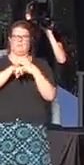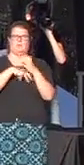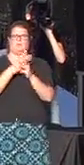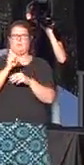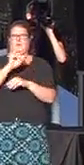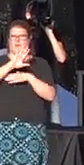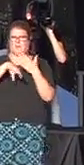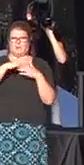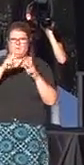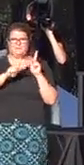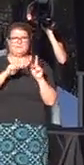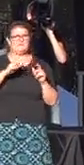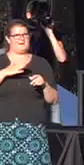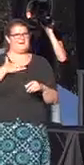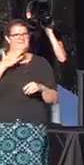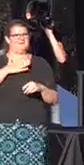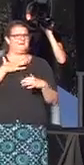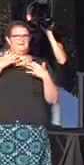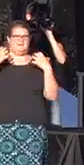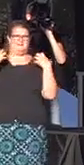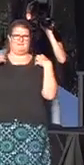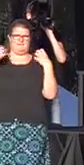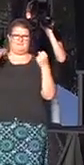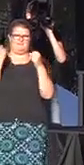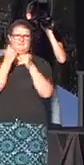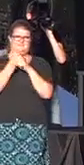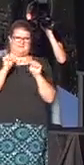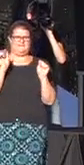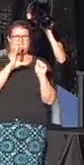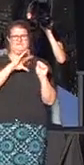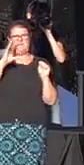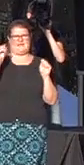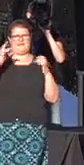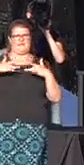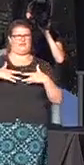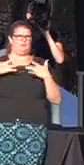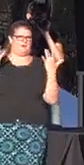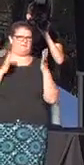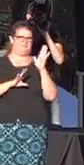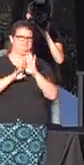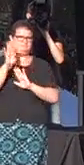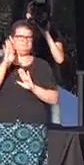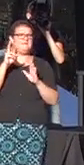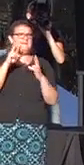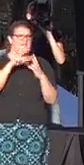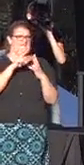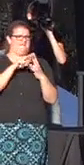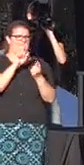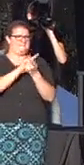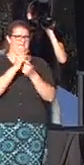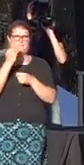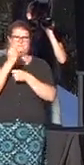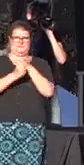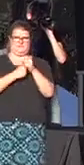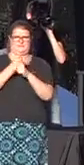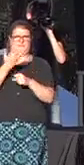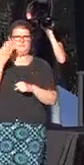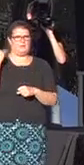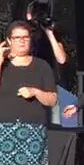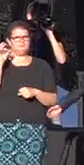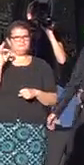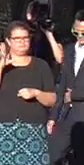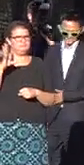where everyone is happy, healthy, safe, and thriving. The couple met 14 years ago. Holy